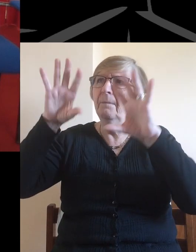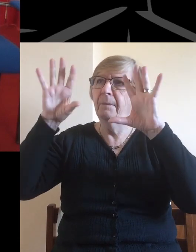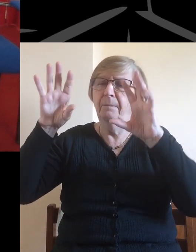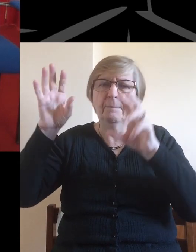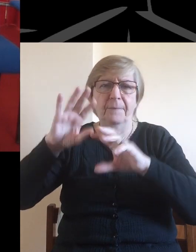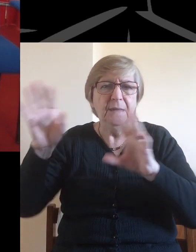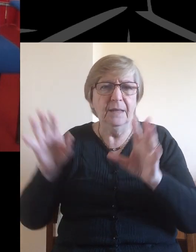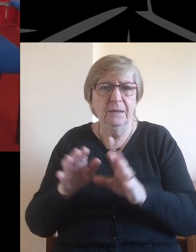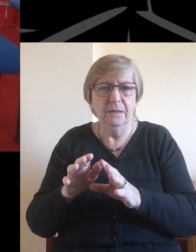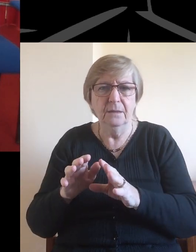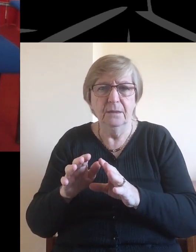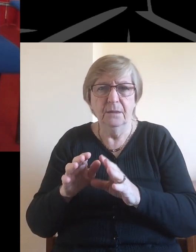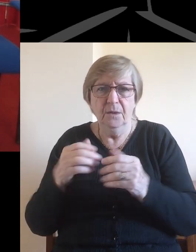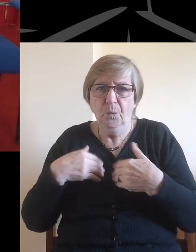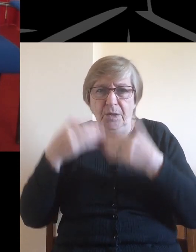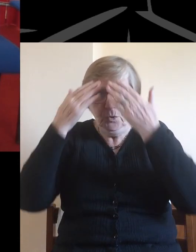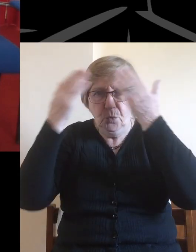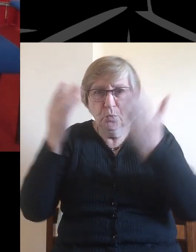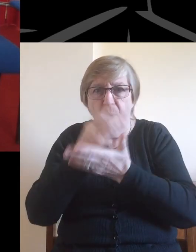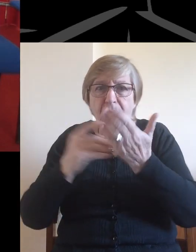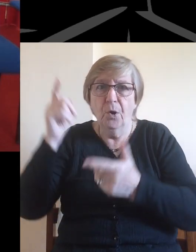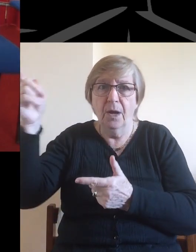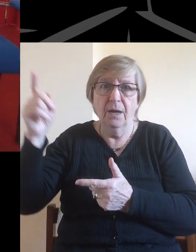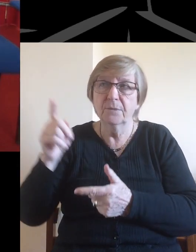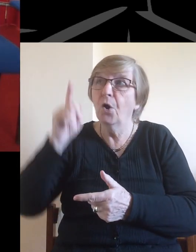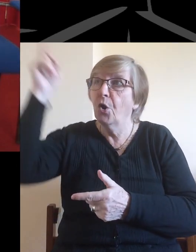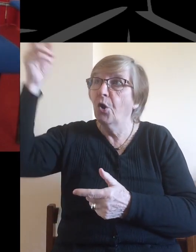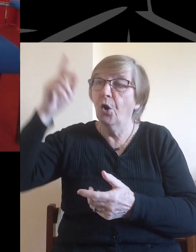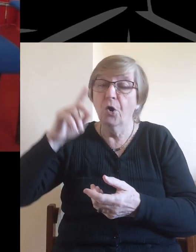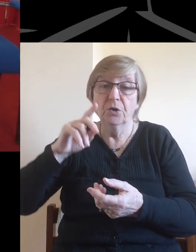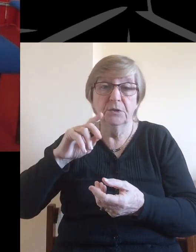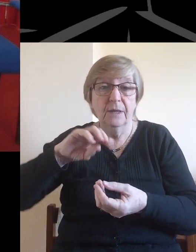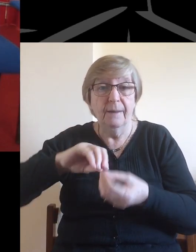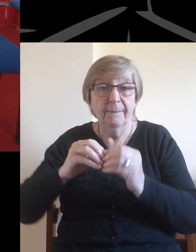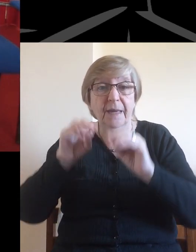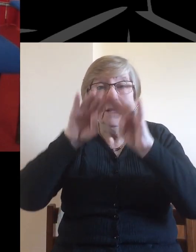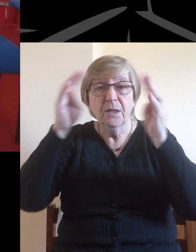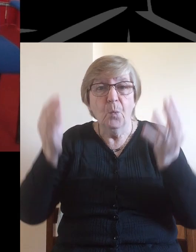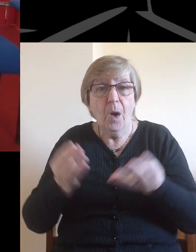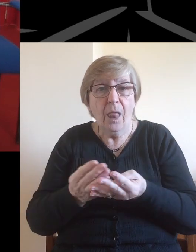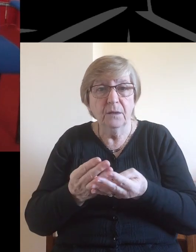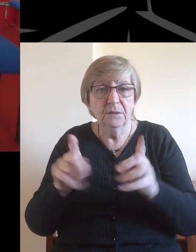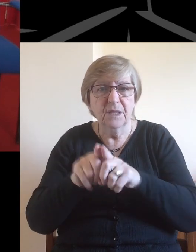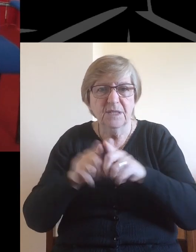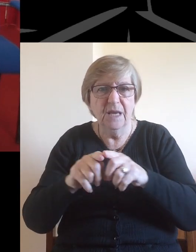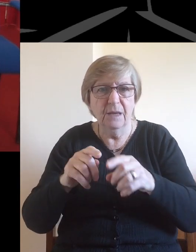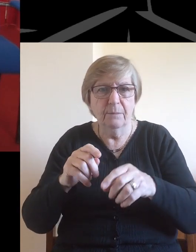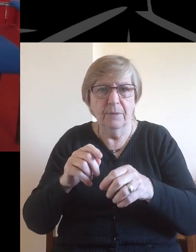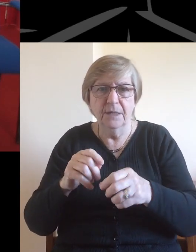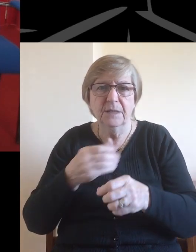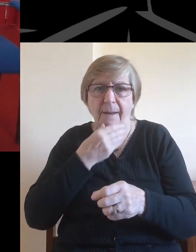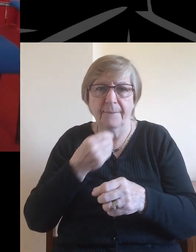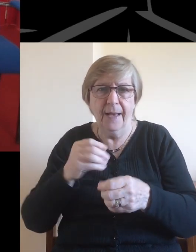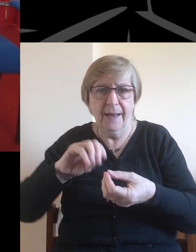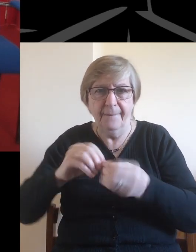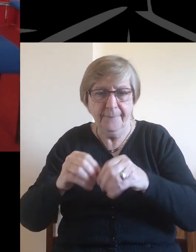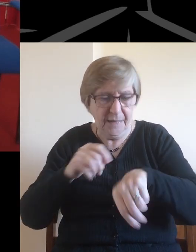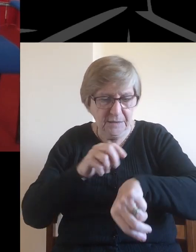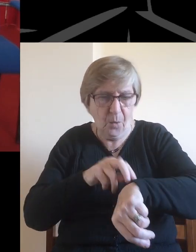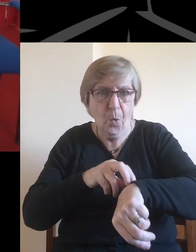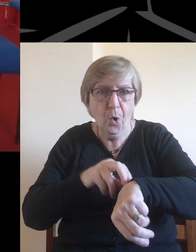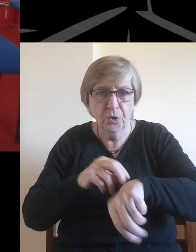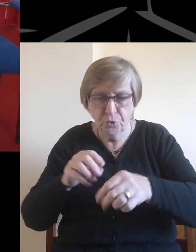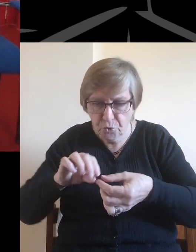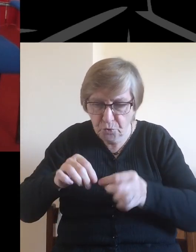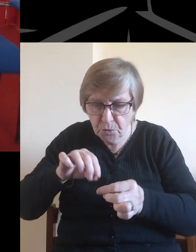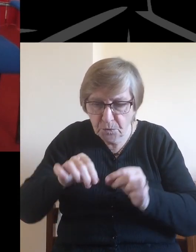much. The deists say God made the world and set it in motion, just as the watchmaker makes a watch and winds it up